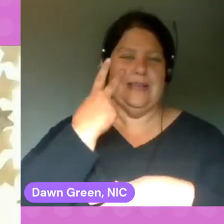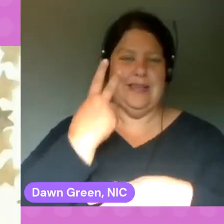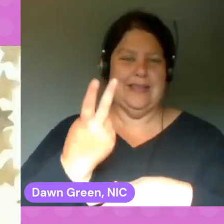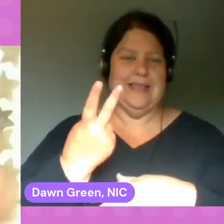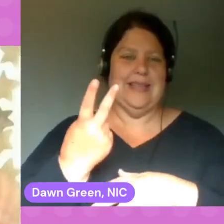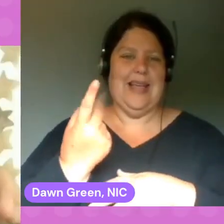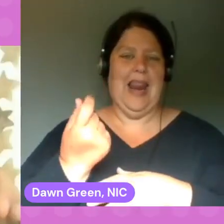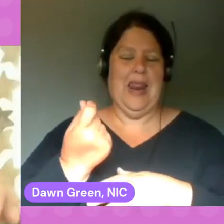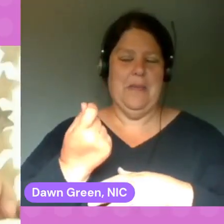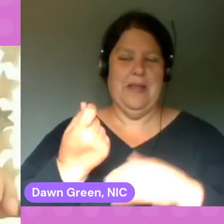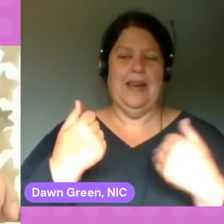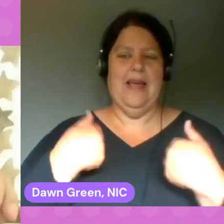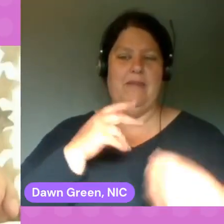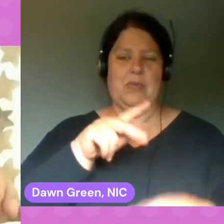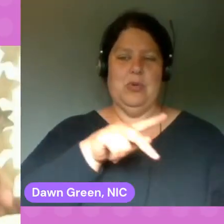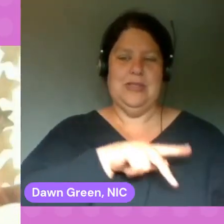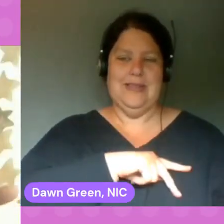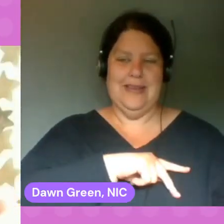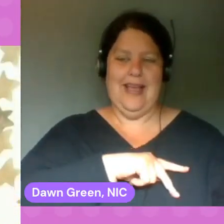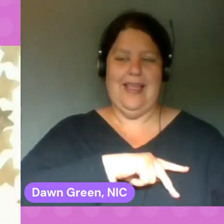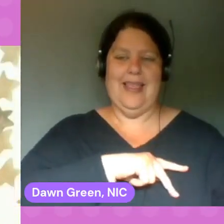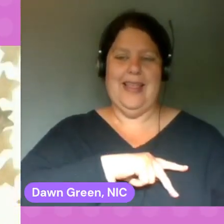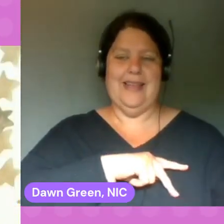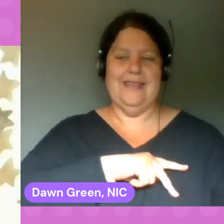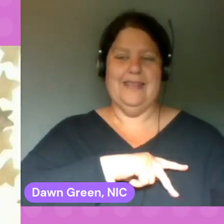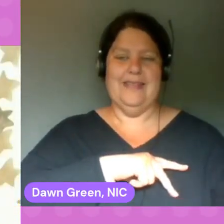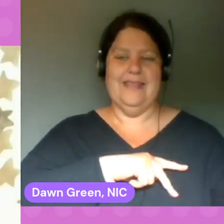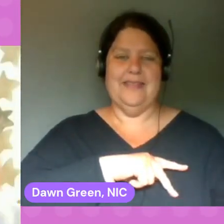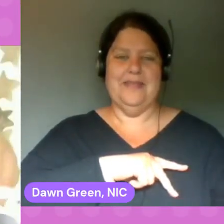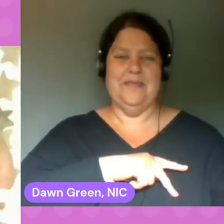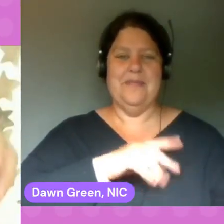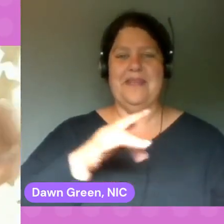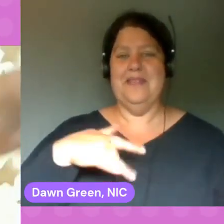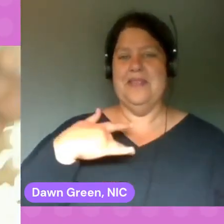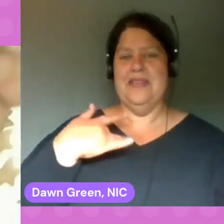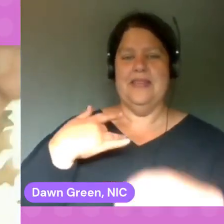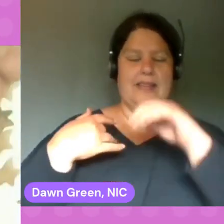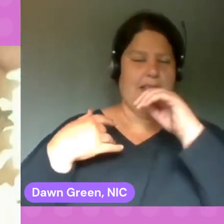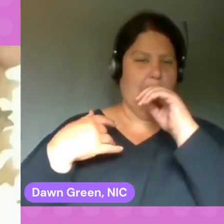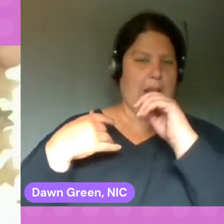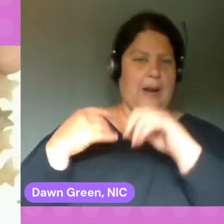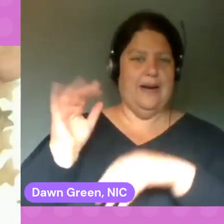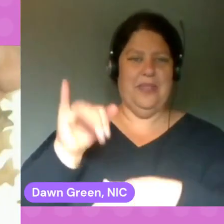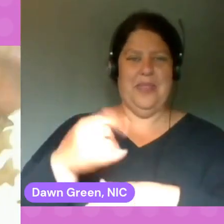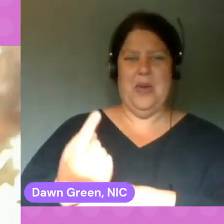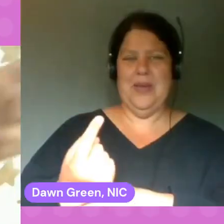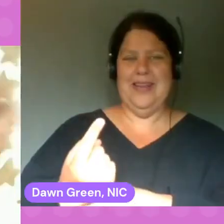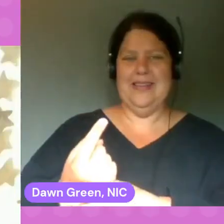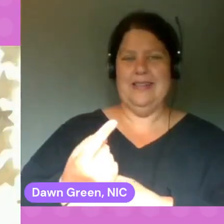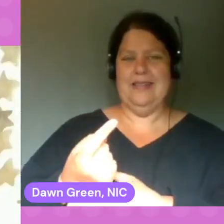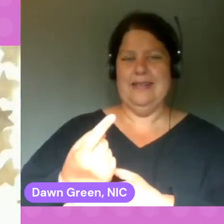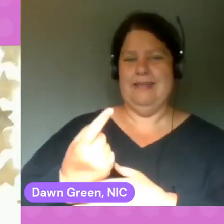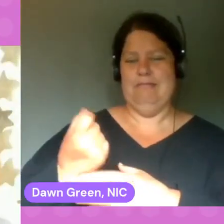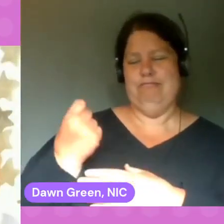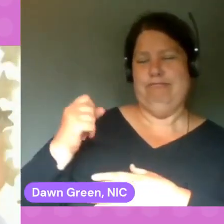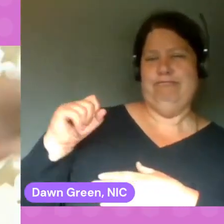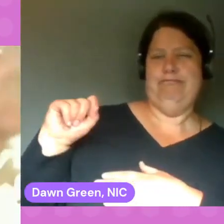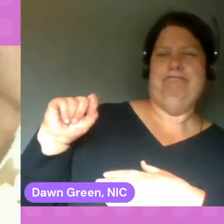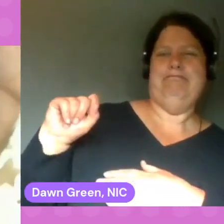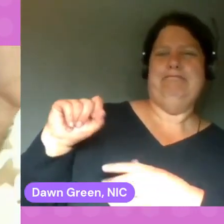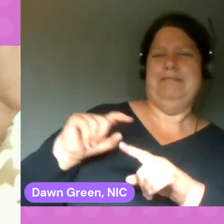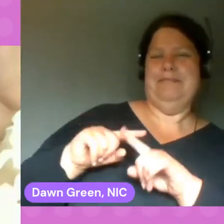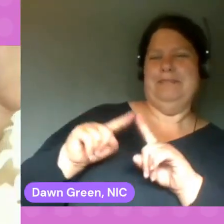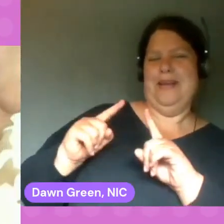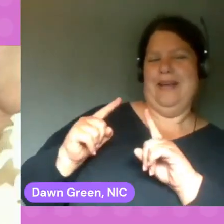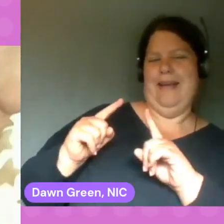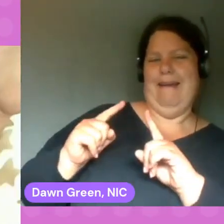bit of a personality. Like, I feel that, this one is kind of reluctant to go, but then it finally